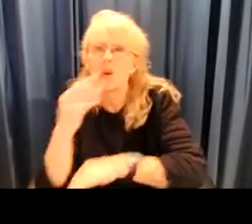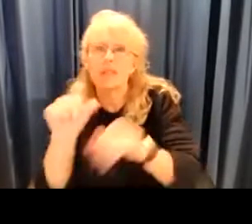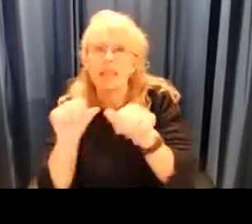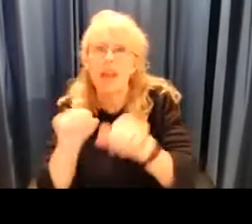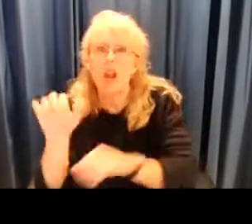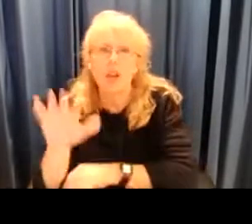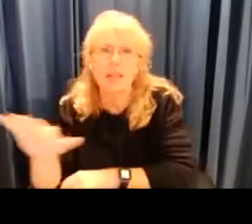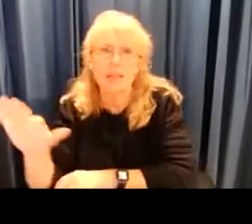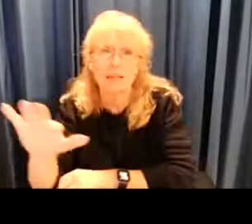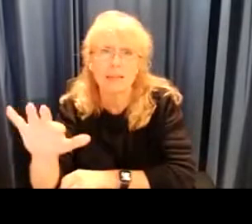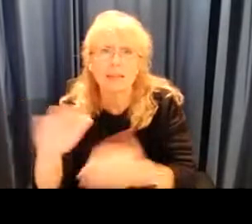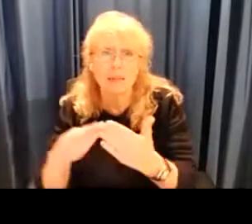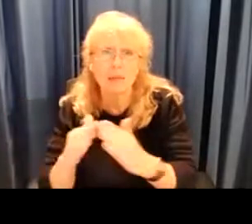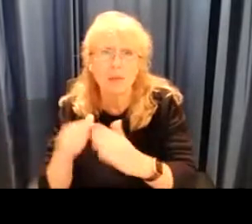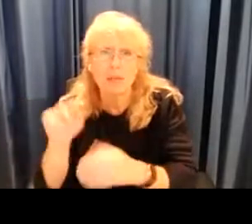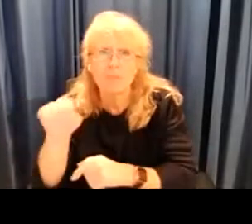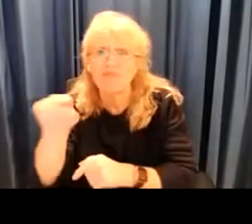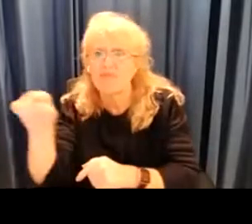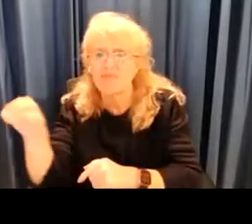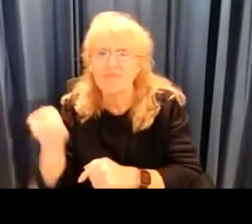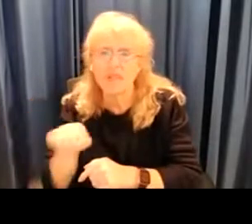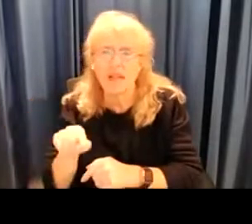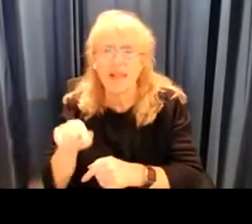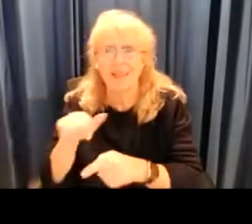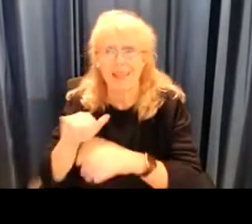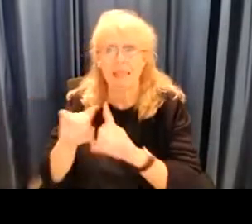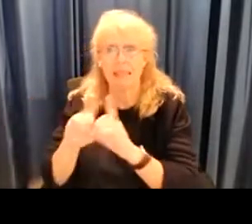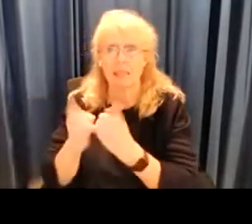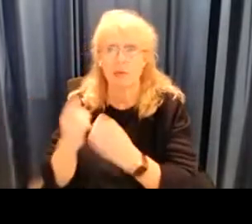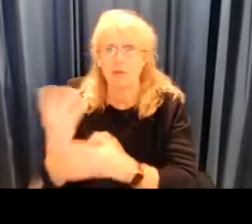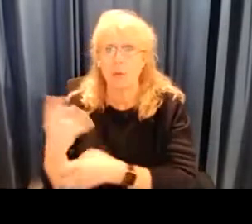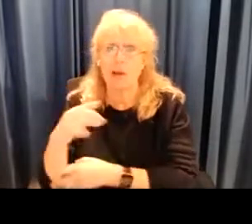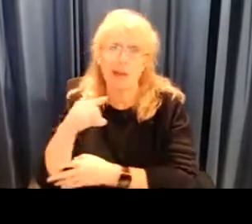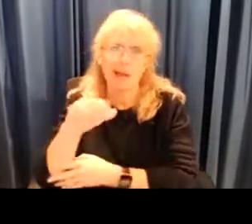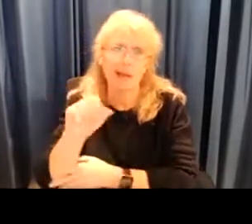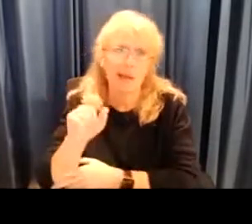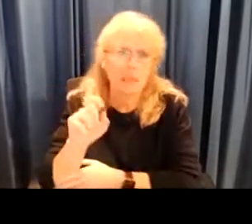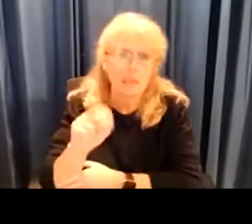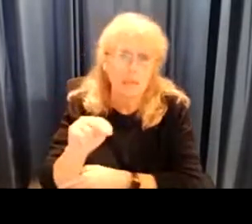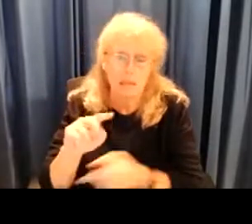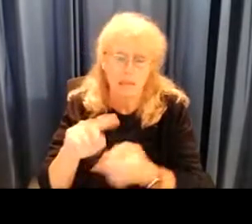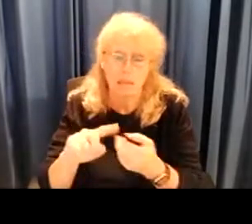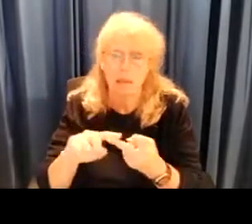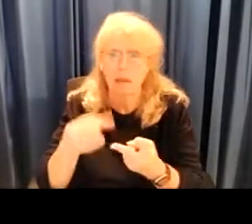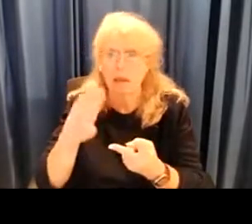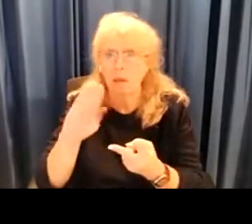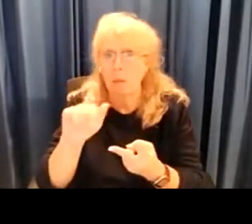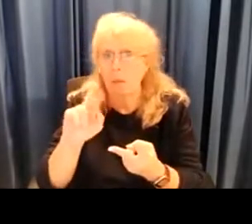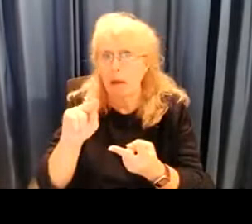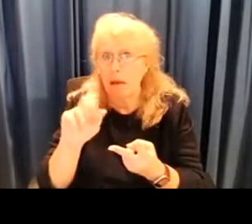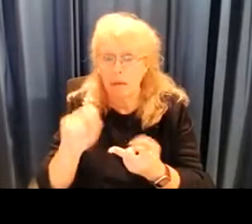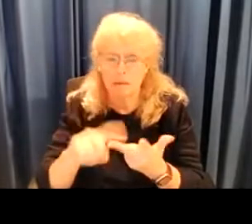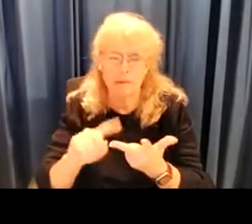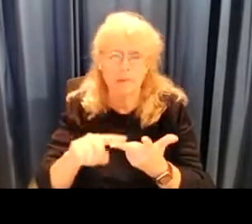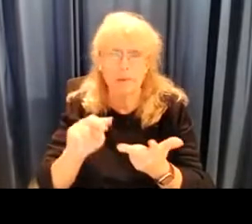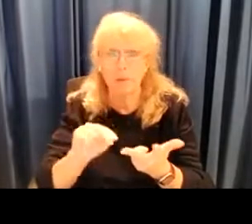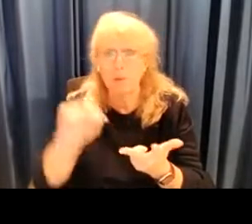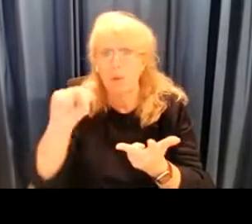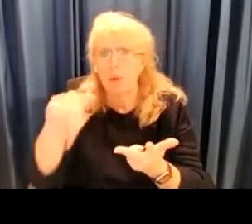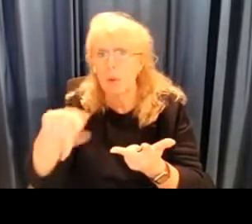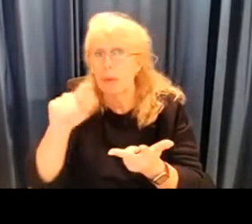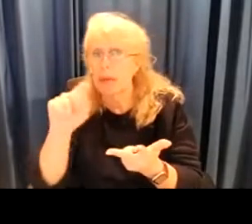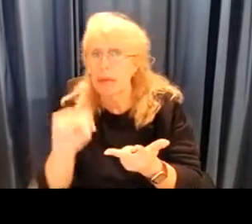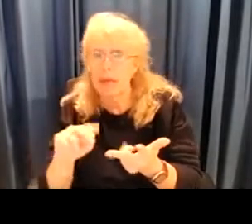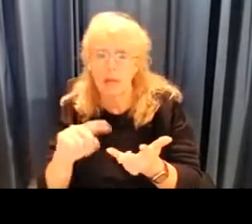rural communities of certainly Gaston, Banks, and North Plains, smaller communities like Forest Grove and Cornelius, and